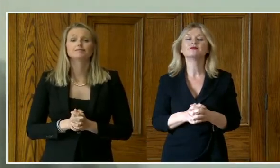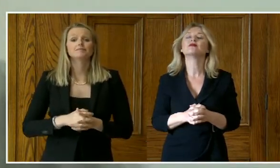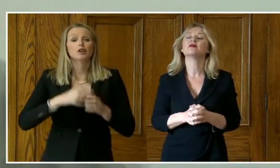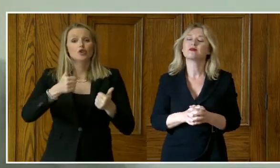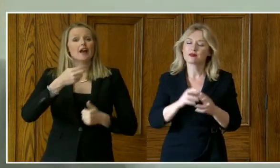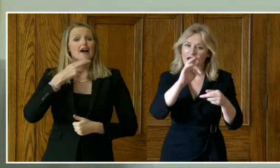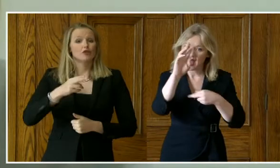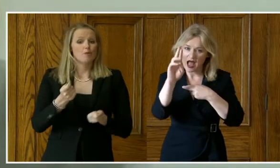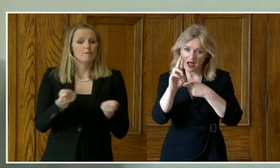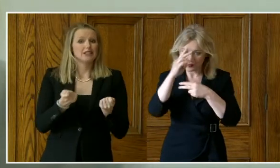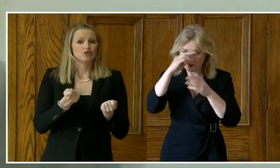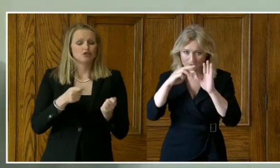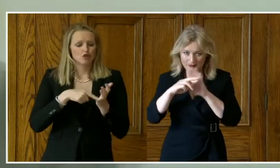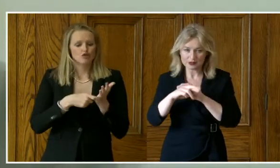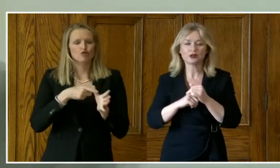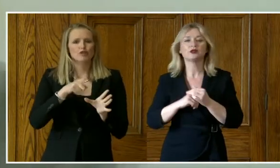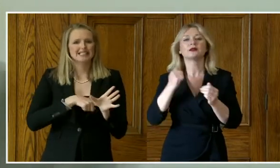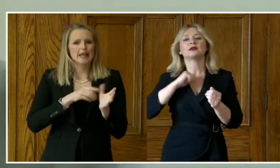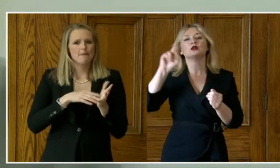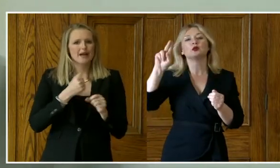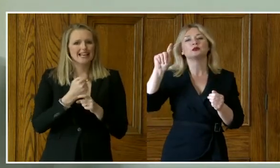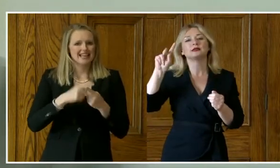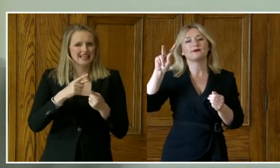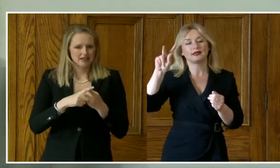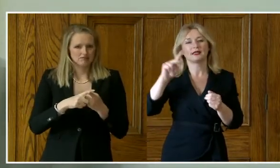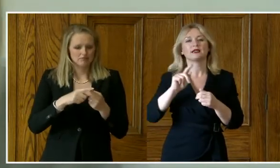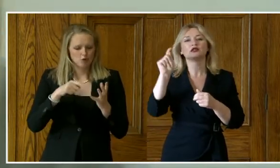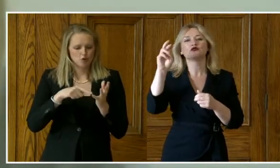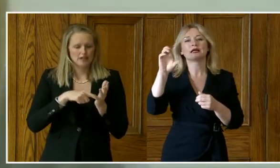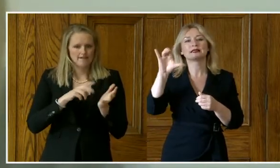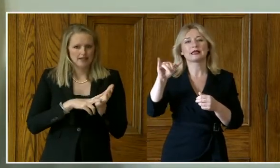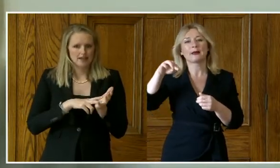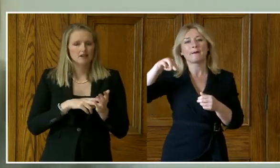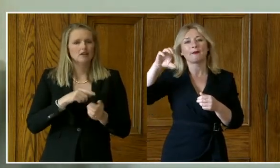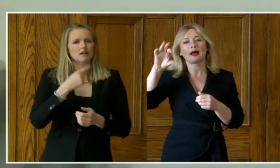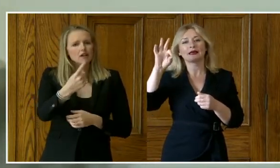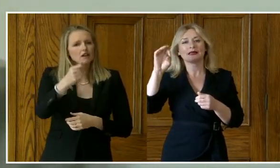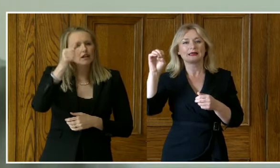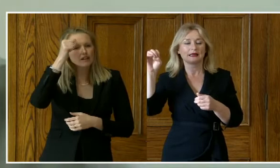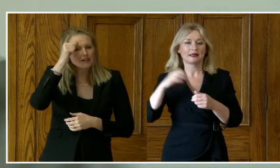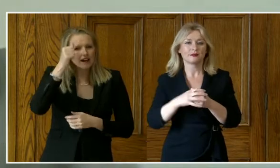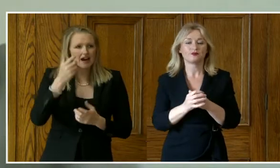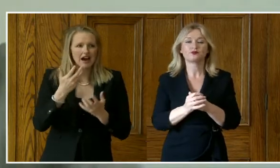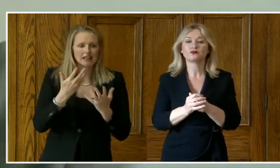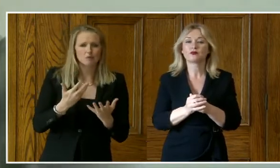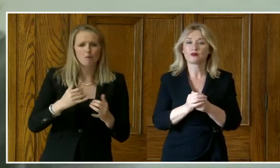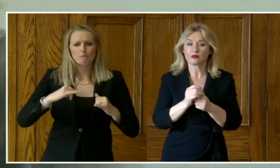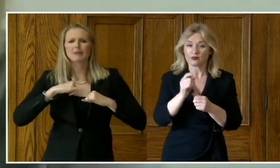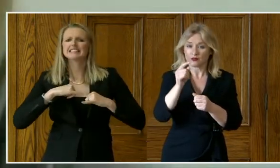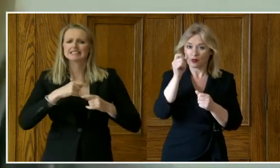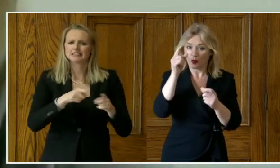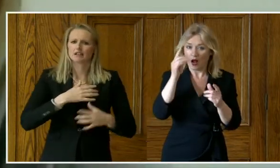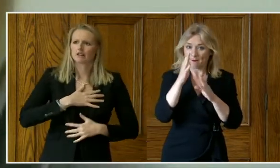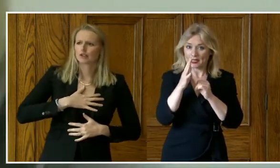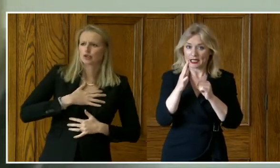Good afternoon, Ministers. Tracy McGee, UTV. You'll be aware that there is concern among businesses about when